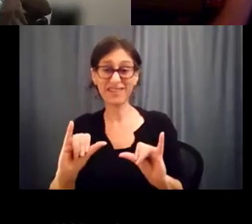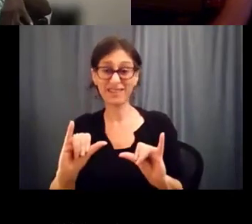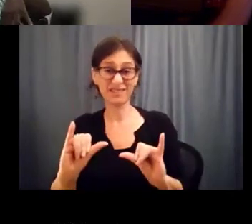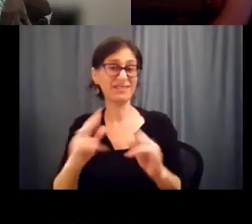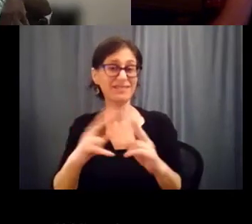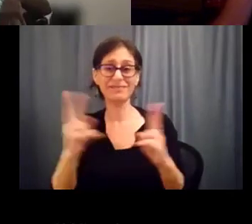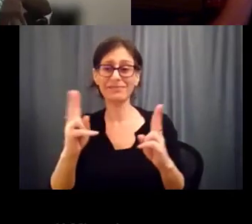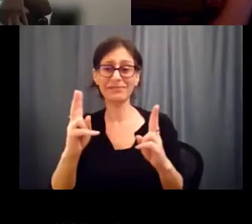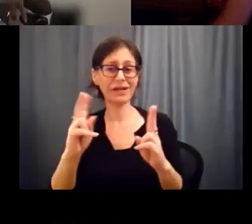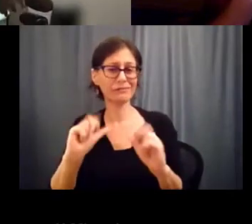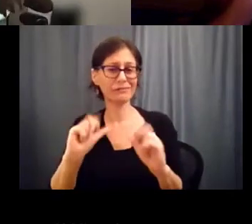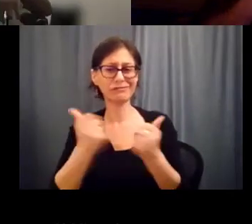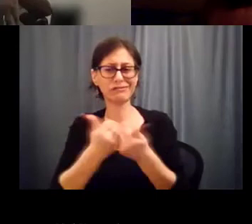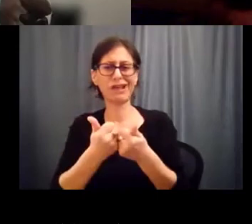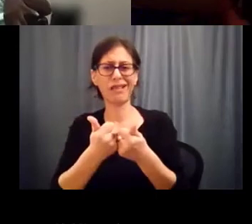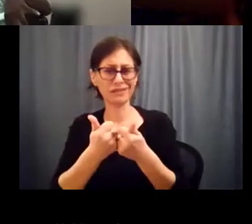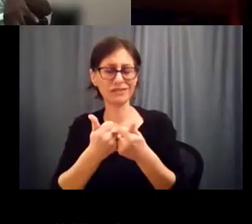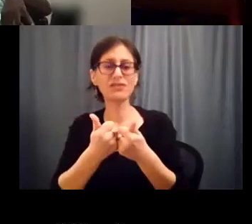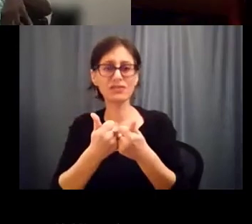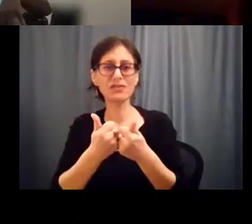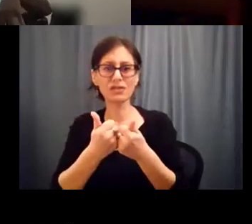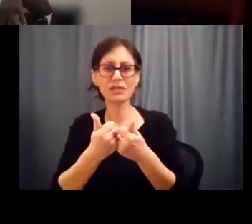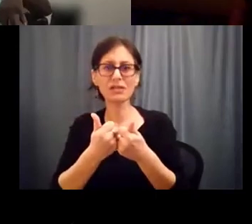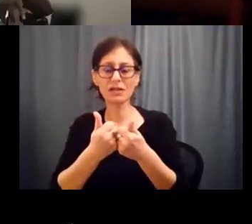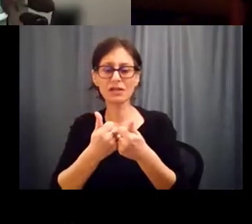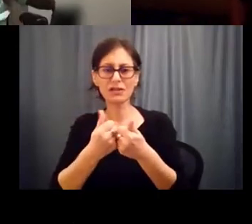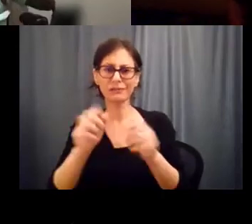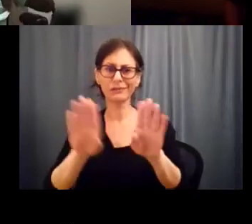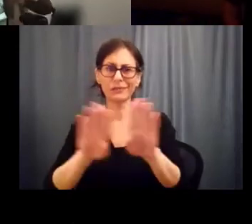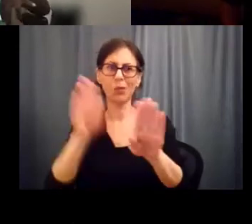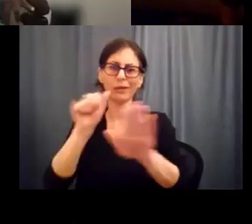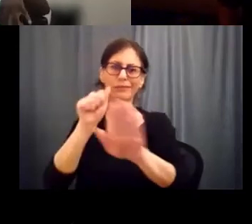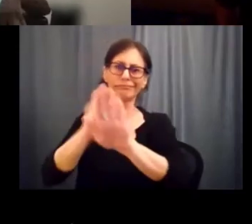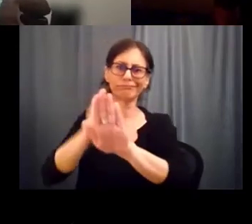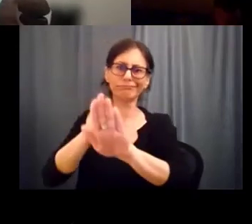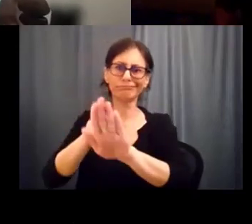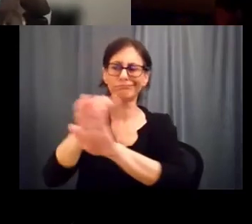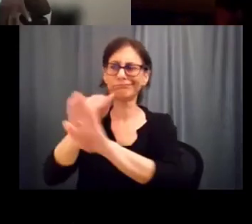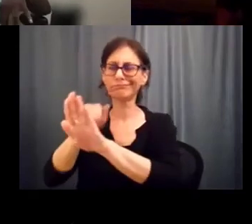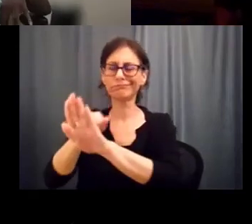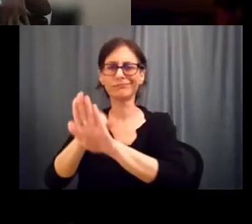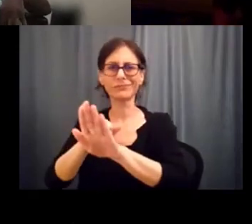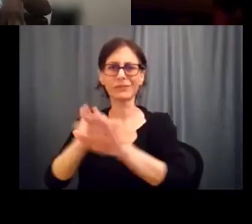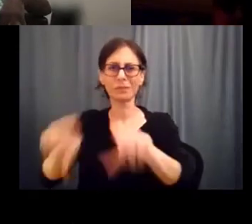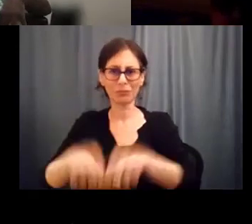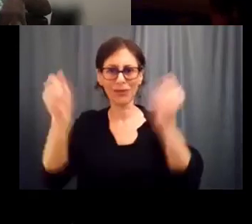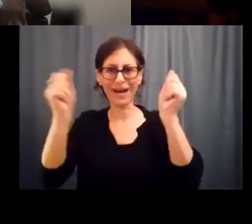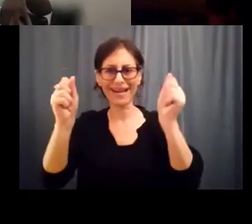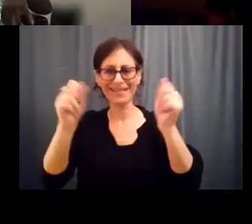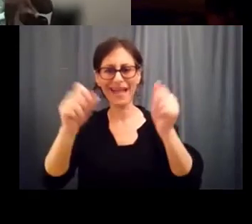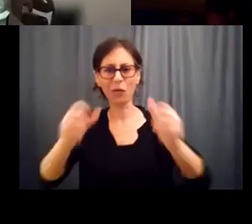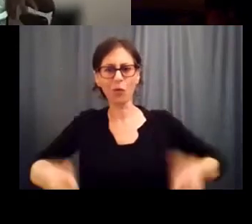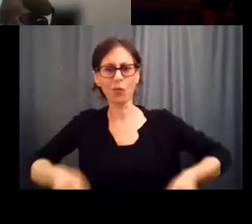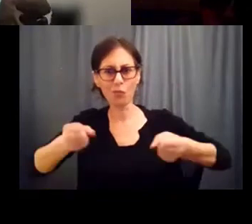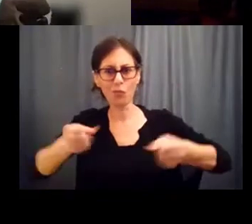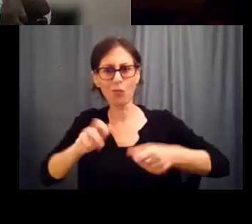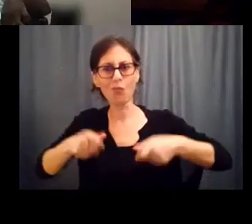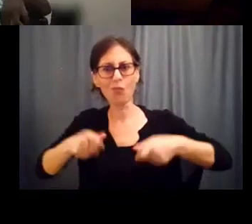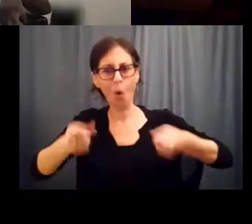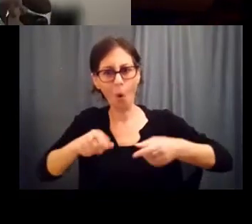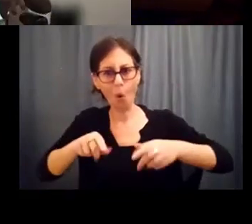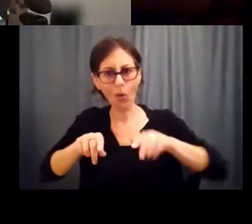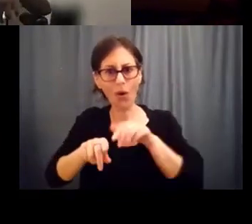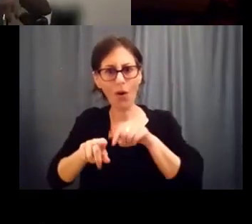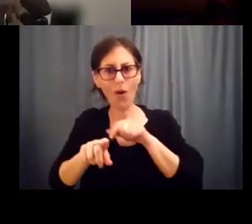very difficult and hard to bust those doors down and roll over them or have no doors at all so you can make